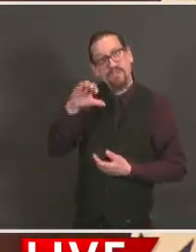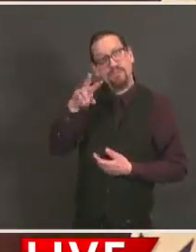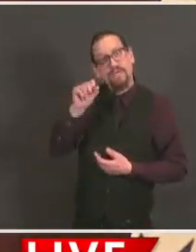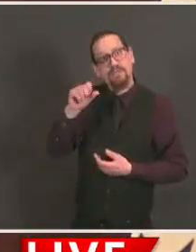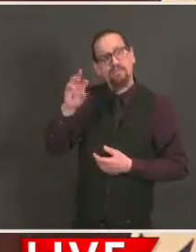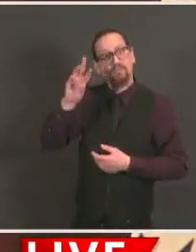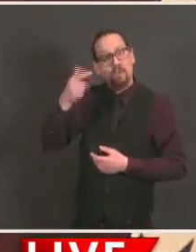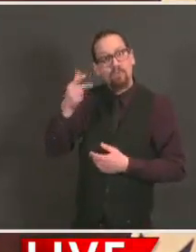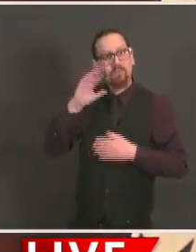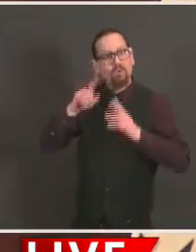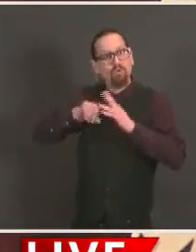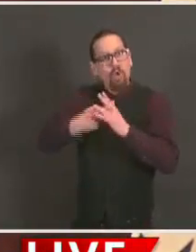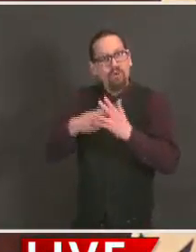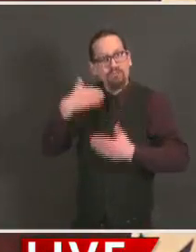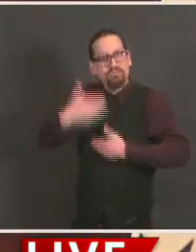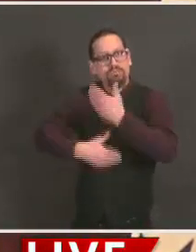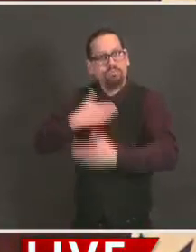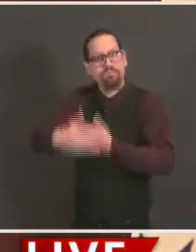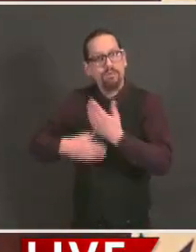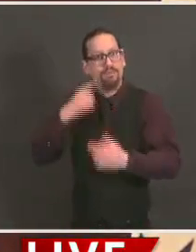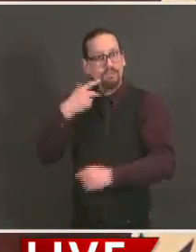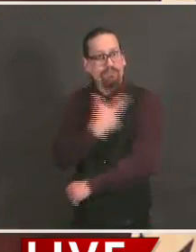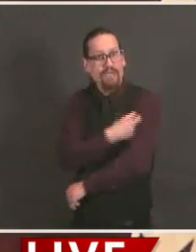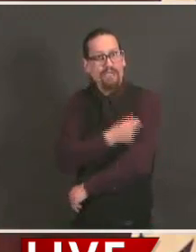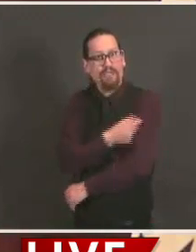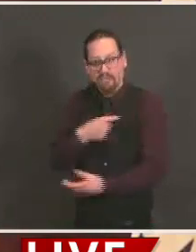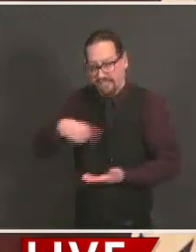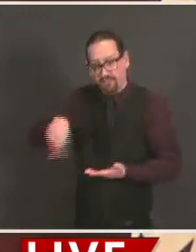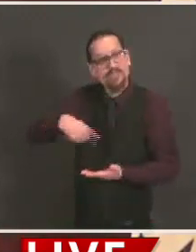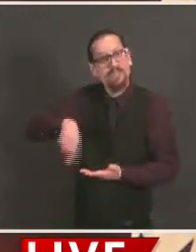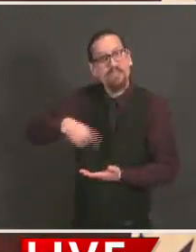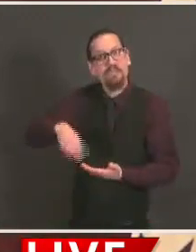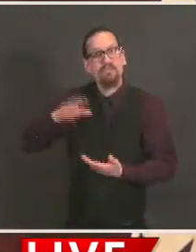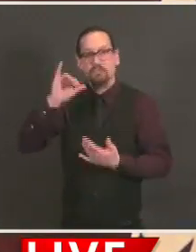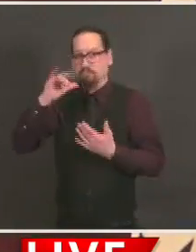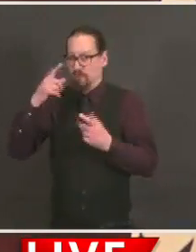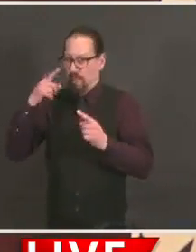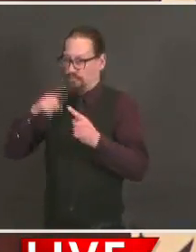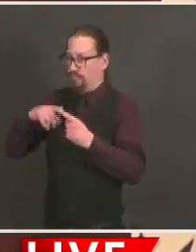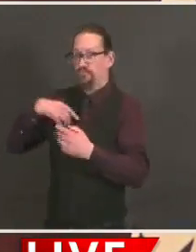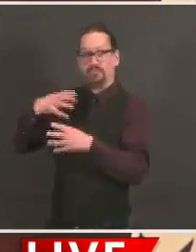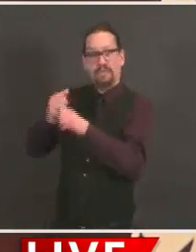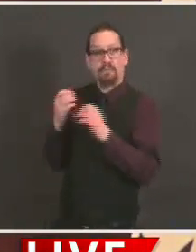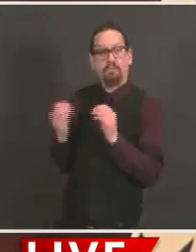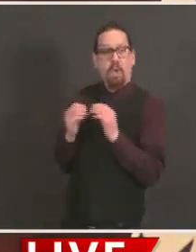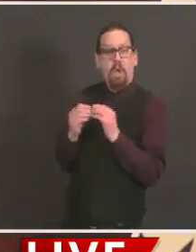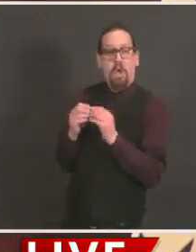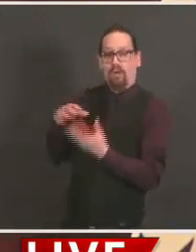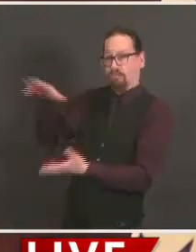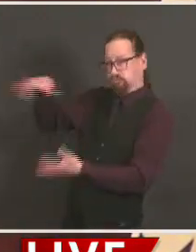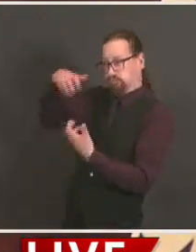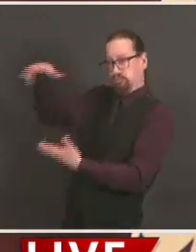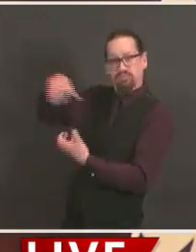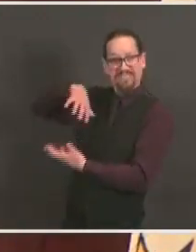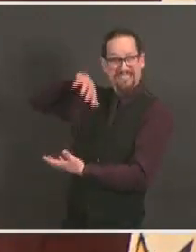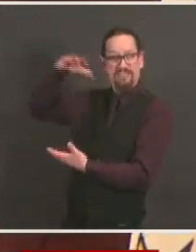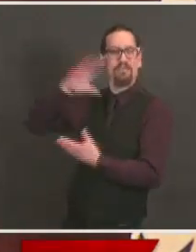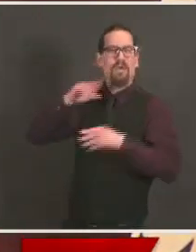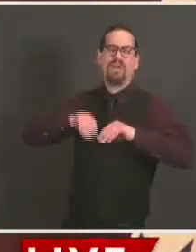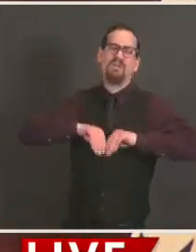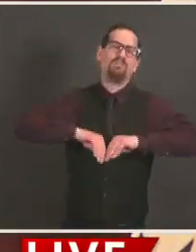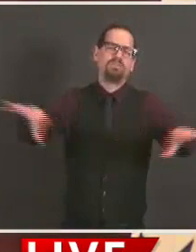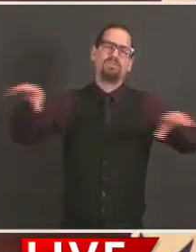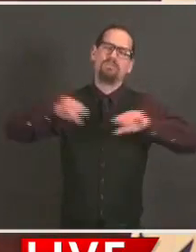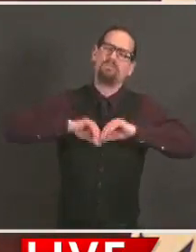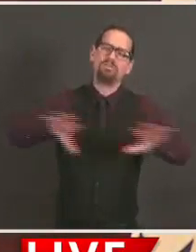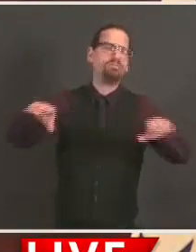we don't want there to be any bottlenecks. So we'll keep pushing it out through the pharmacies. We'll continue to engage our local